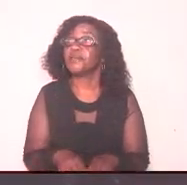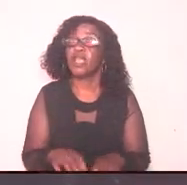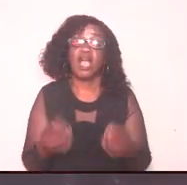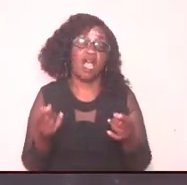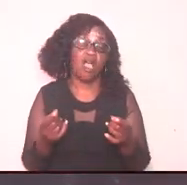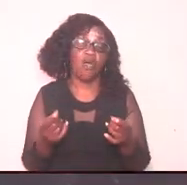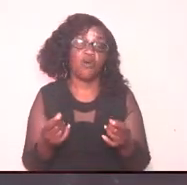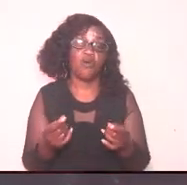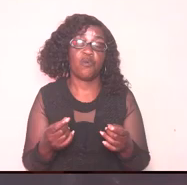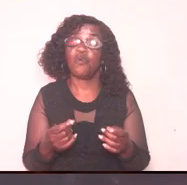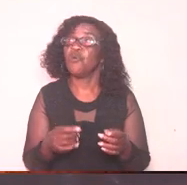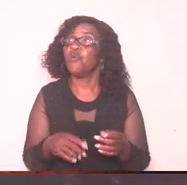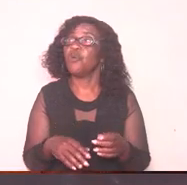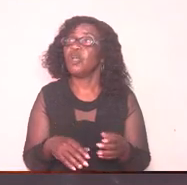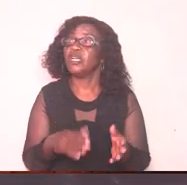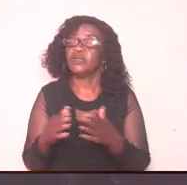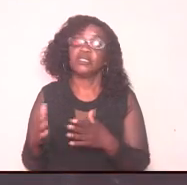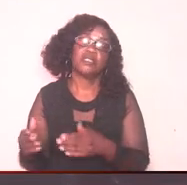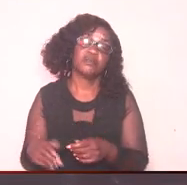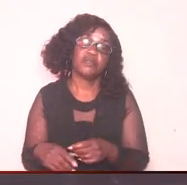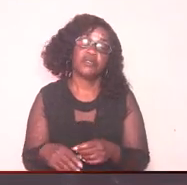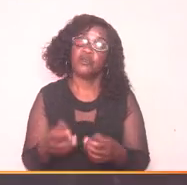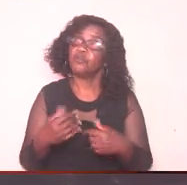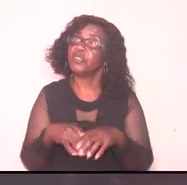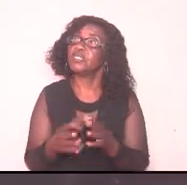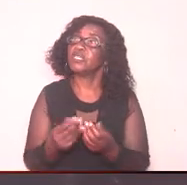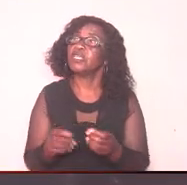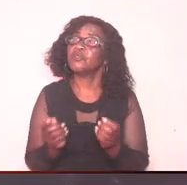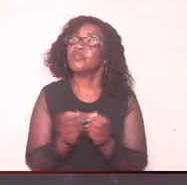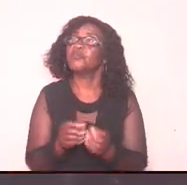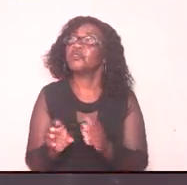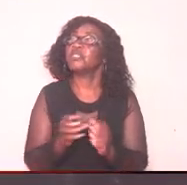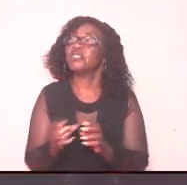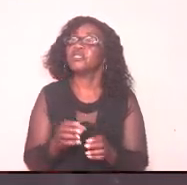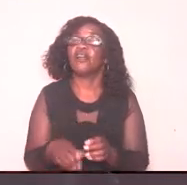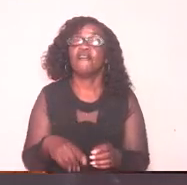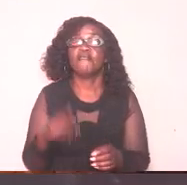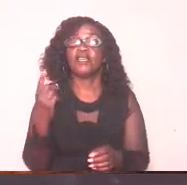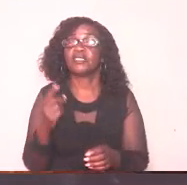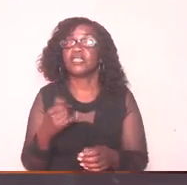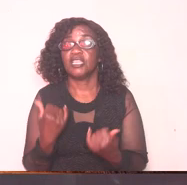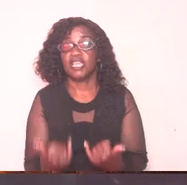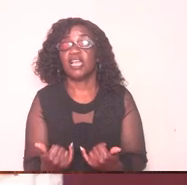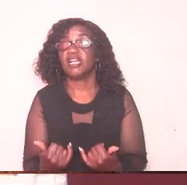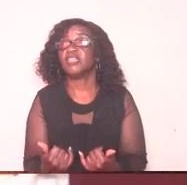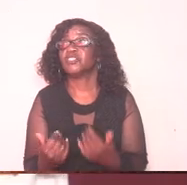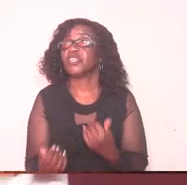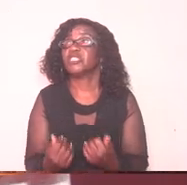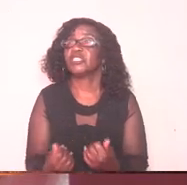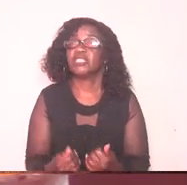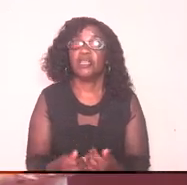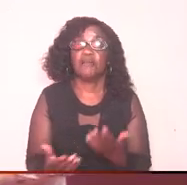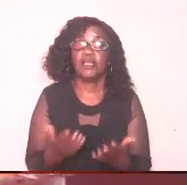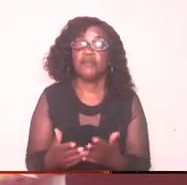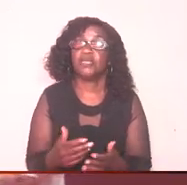how many systems as an individual you're able to interact with on that specific topic. Let me bring it down, right? We think, first of all, if a young child, like if age of consent